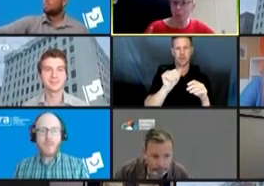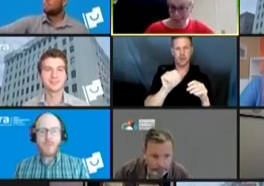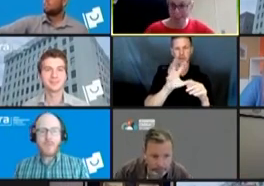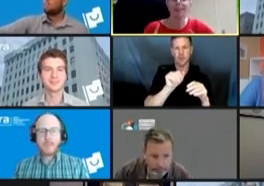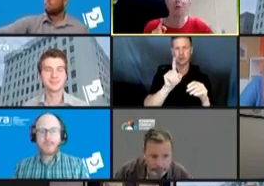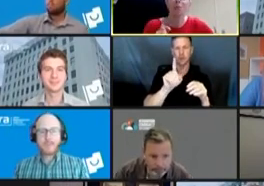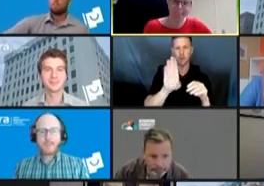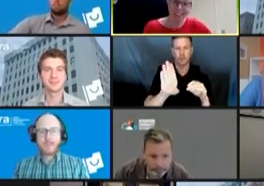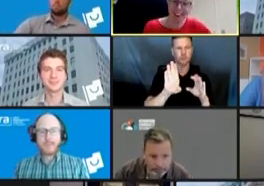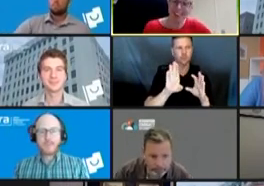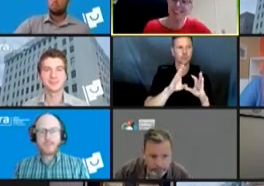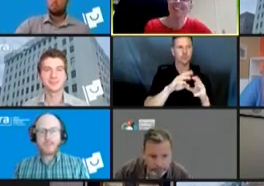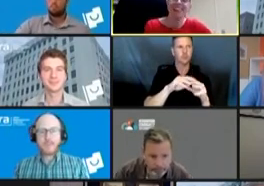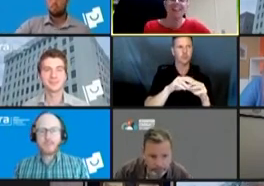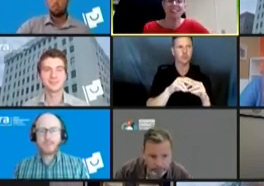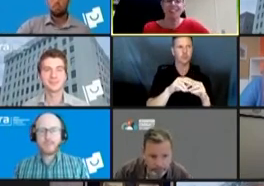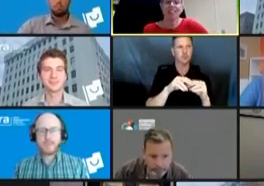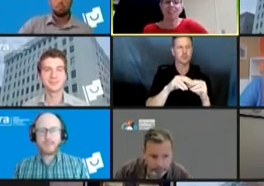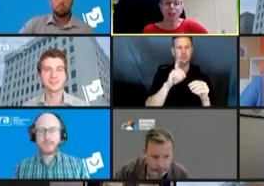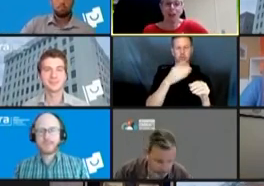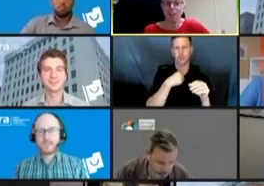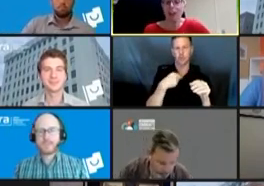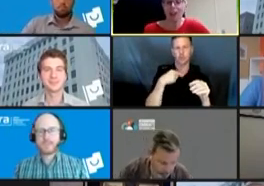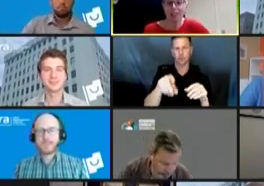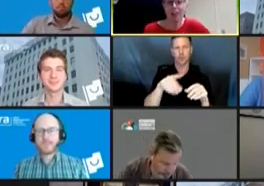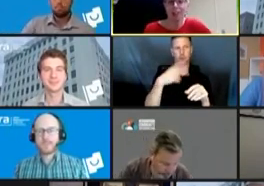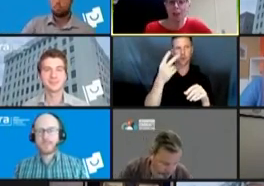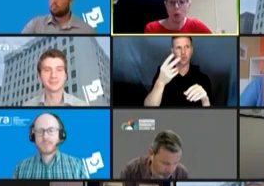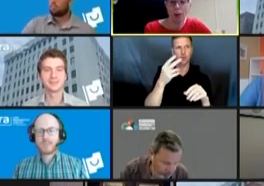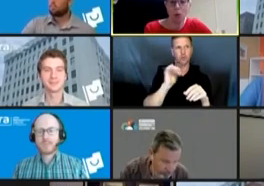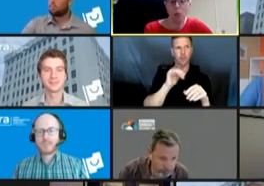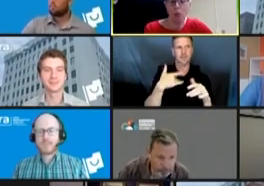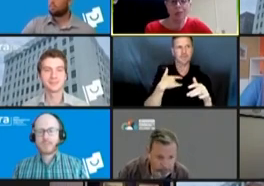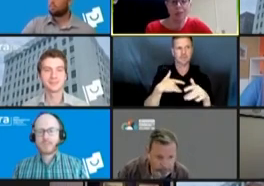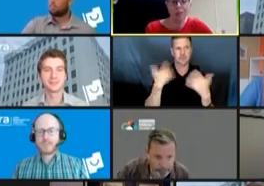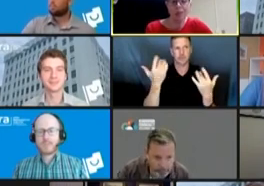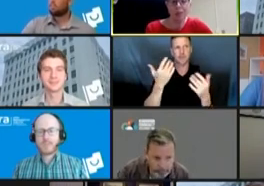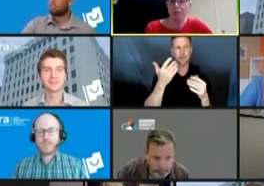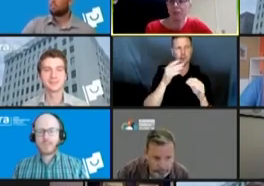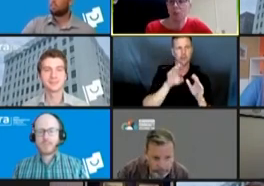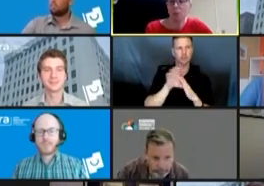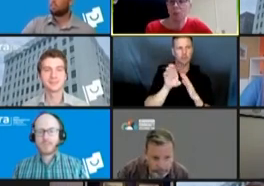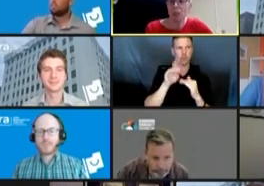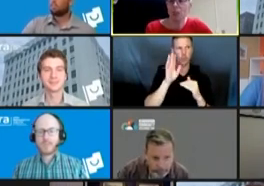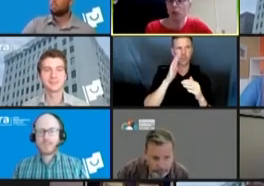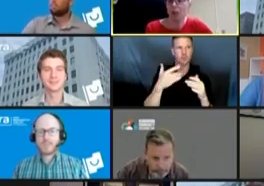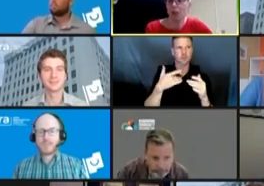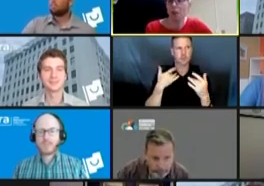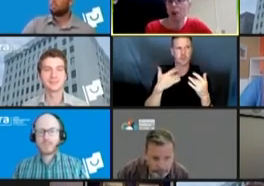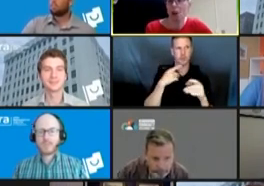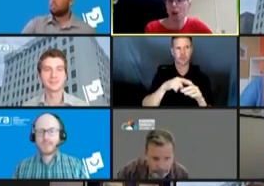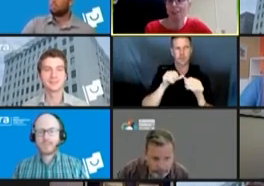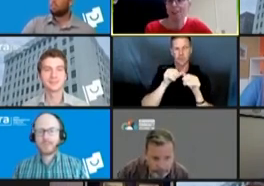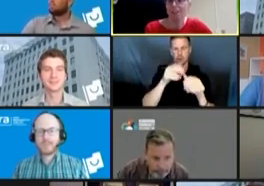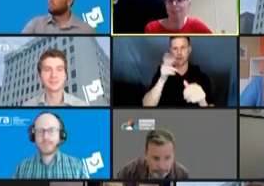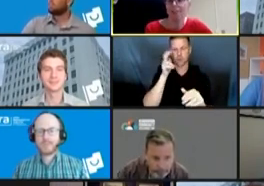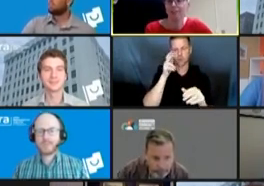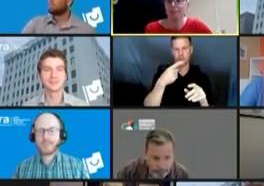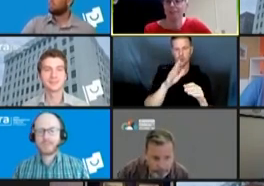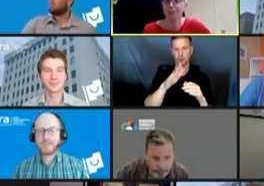1B partners. This does look like a very exciting development, and we'll be excited to continue to hear about your